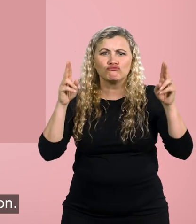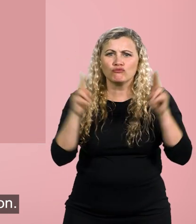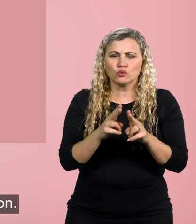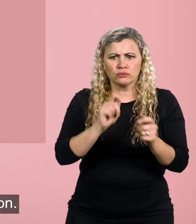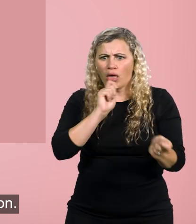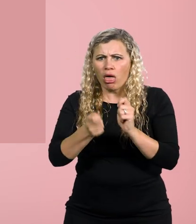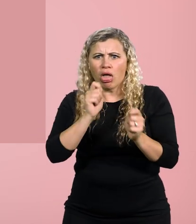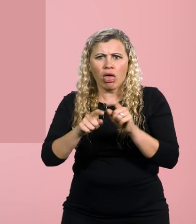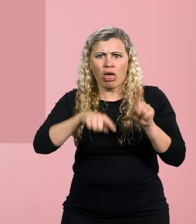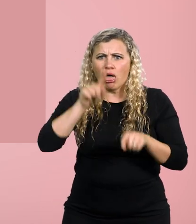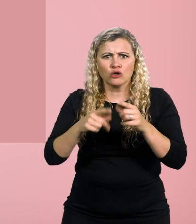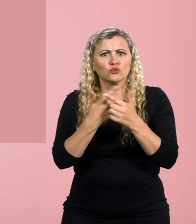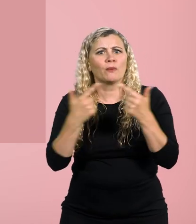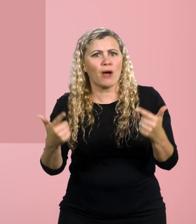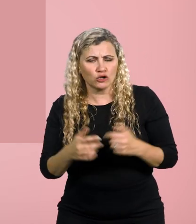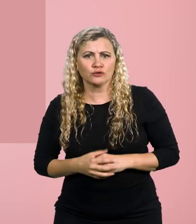variation